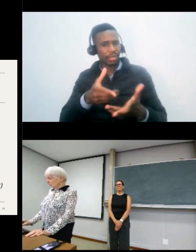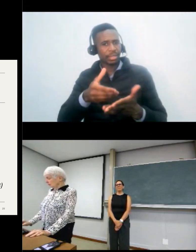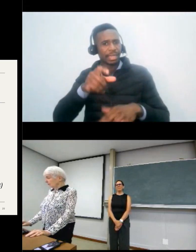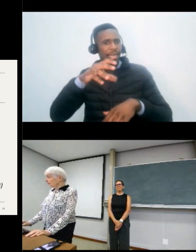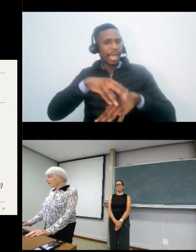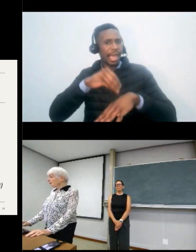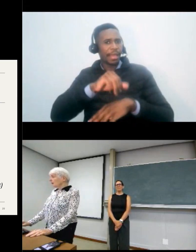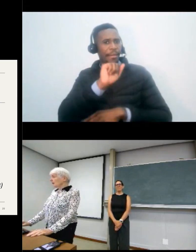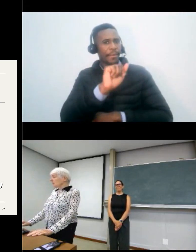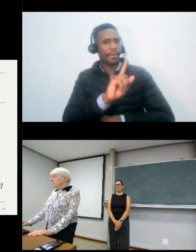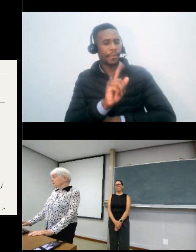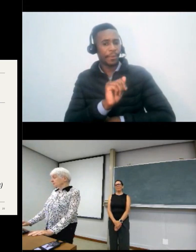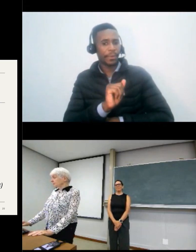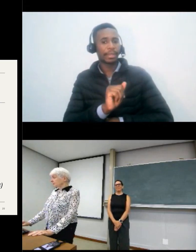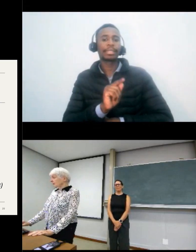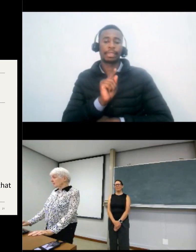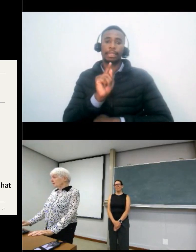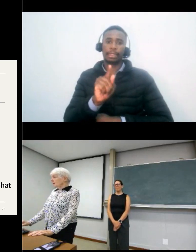so crucial